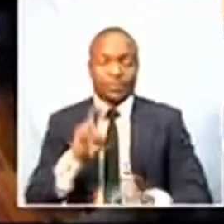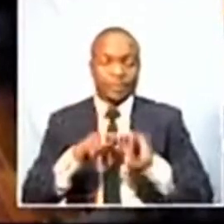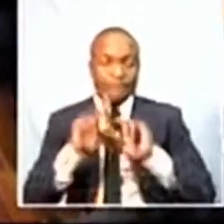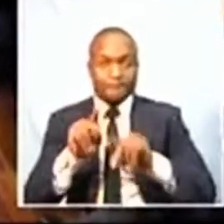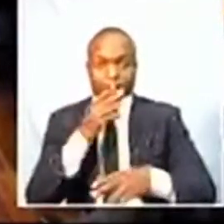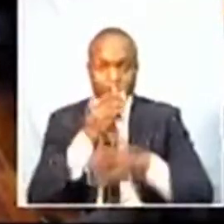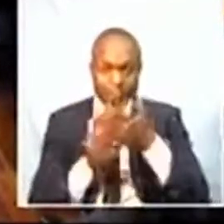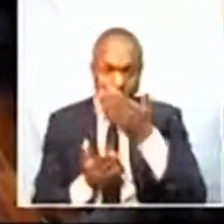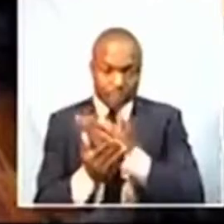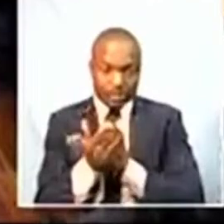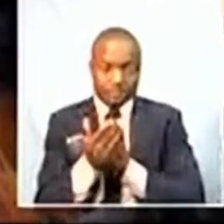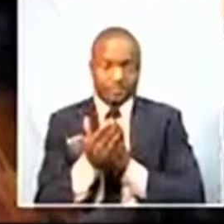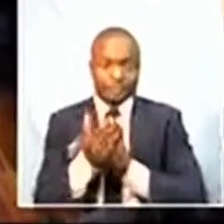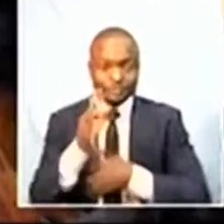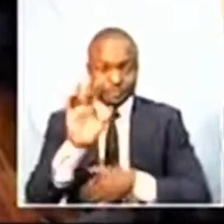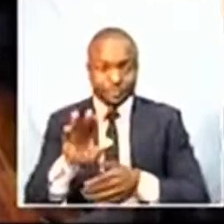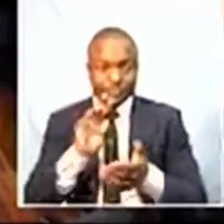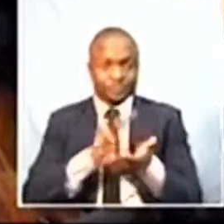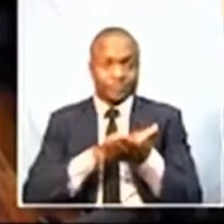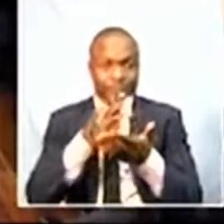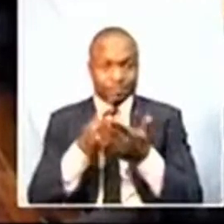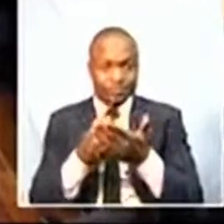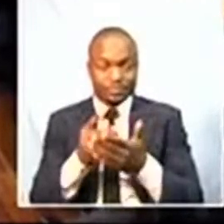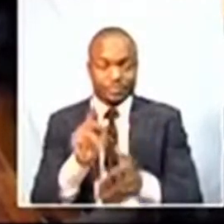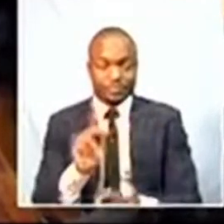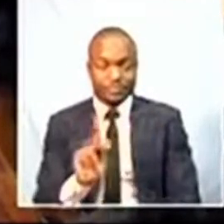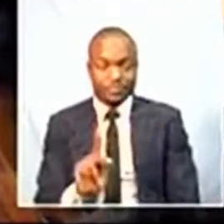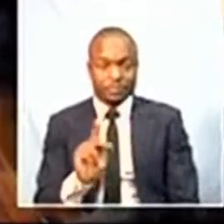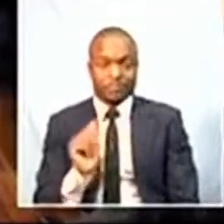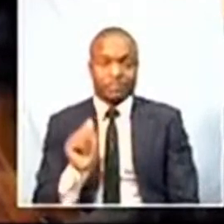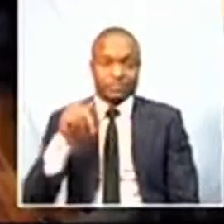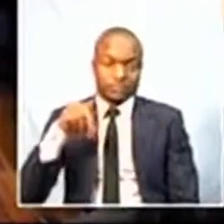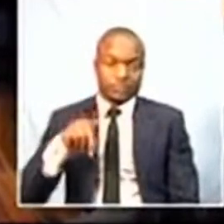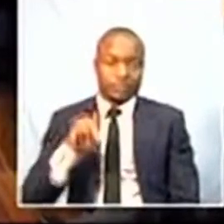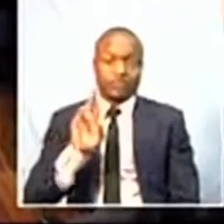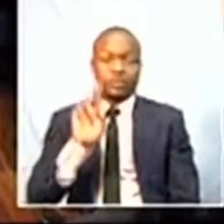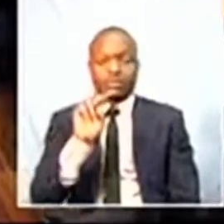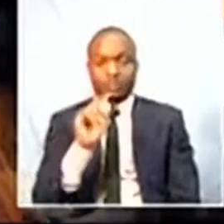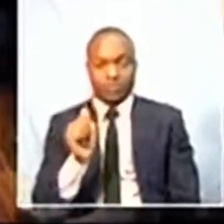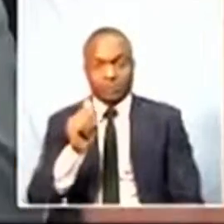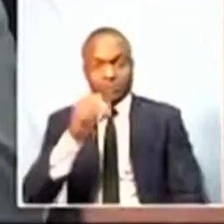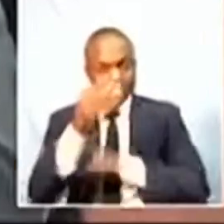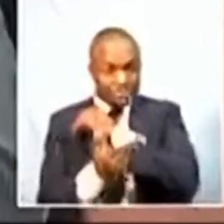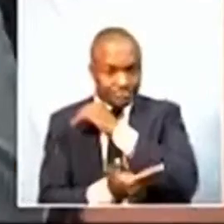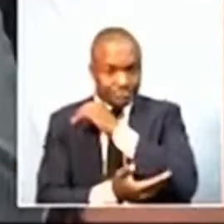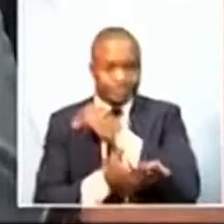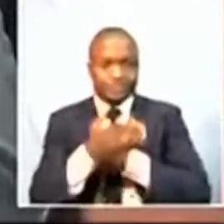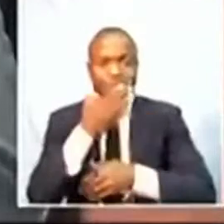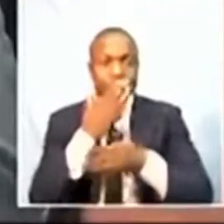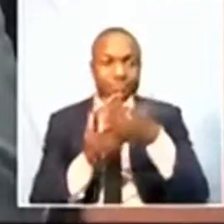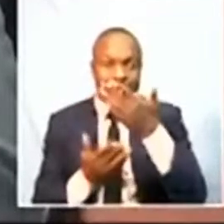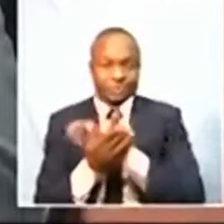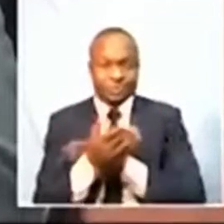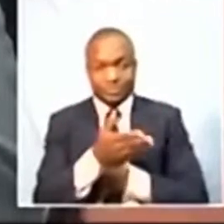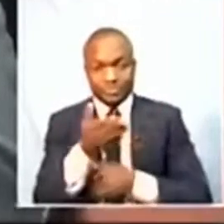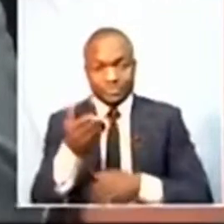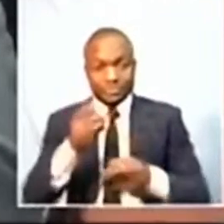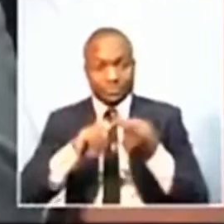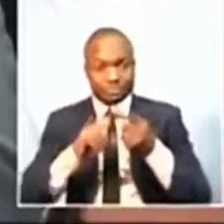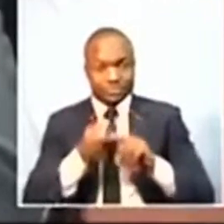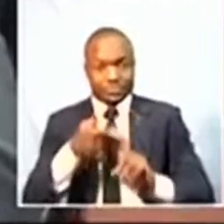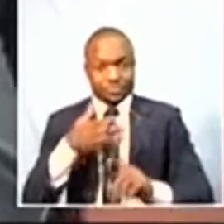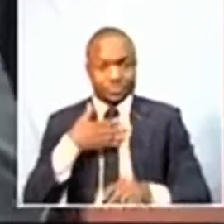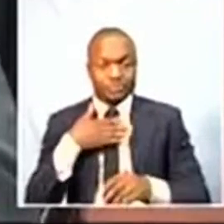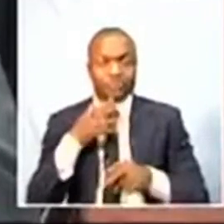Chairperson, good morning. Good morning, permanent witnesses. KAPUTA Town Council, you're welcome and good morning to you. Good morning, colleagues. My name